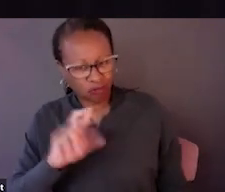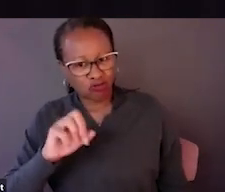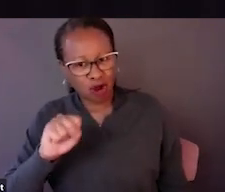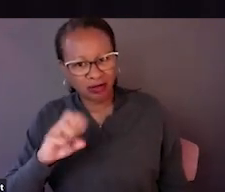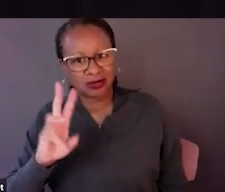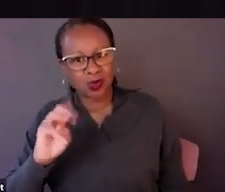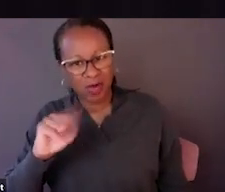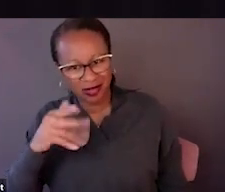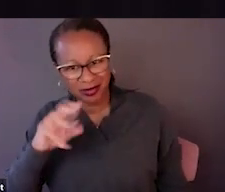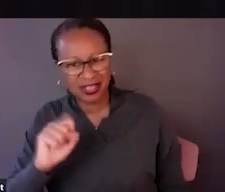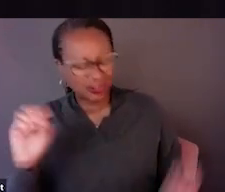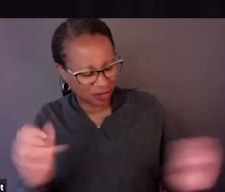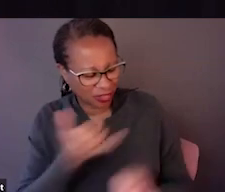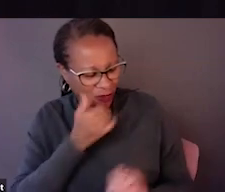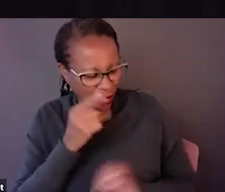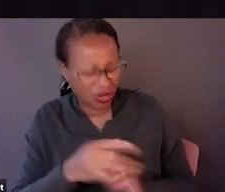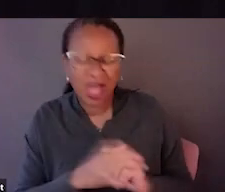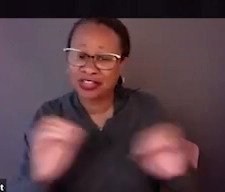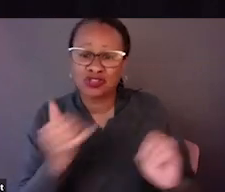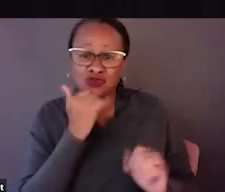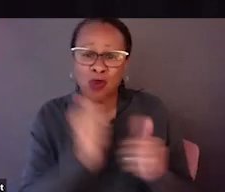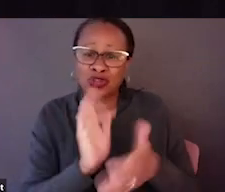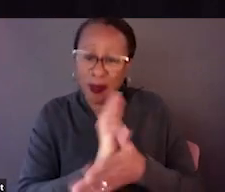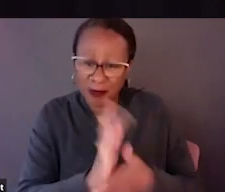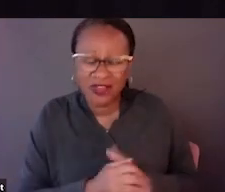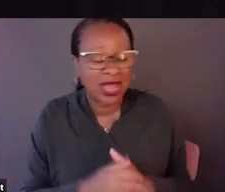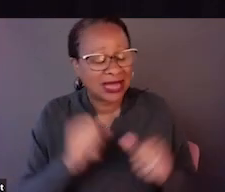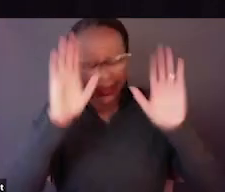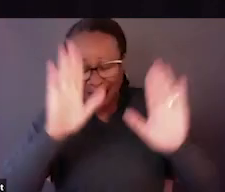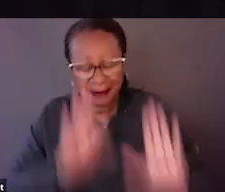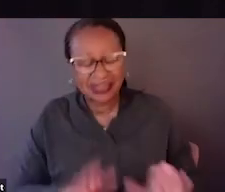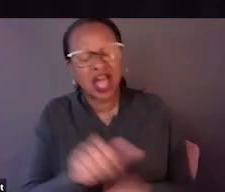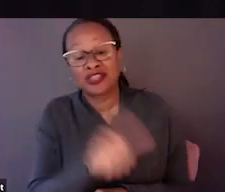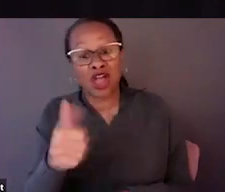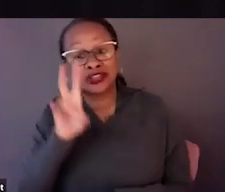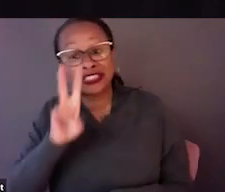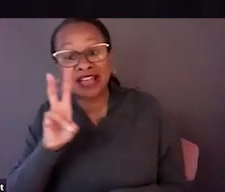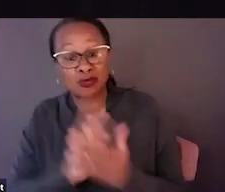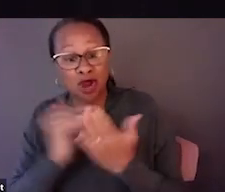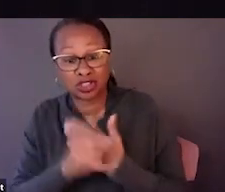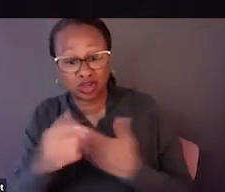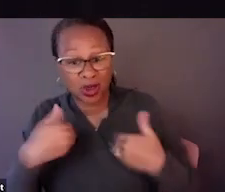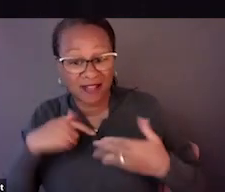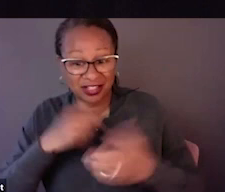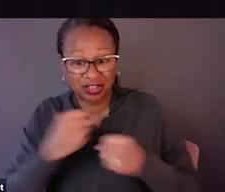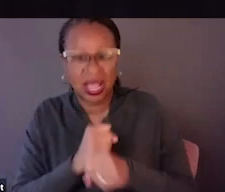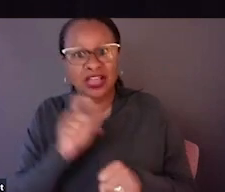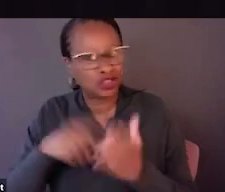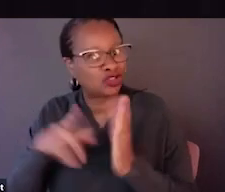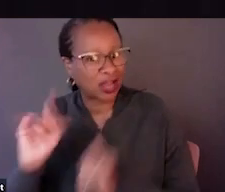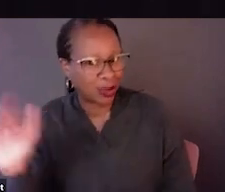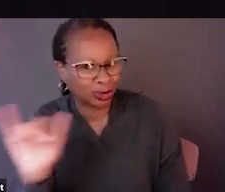the beginning. It was fantabulous, as are your other projects, the other seven projects that he got this year that y'all need to check out